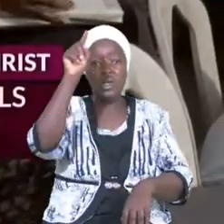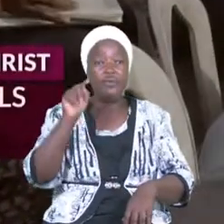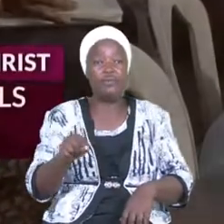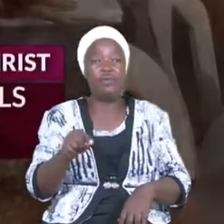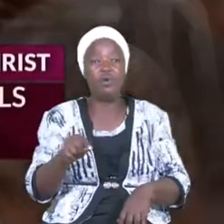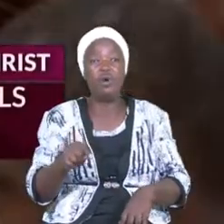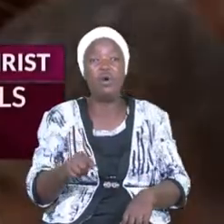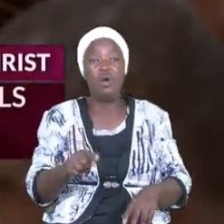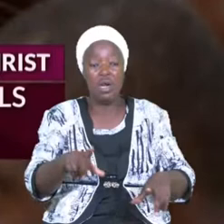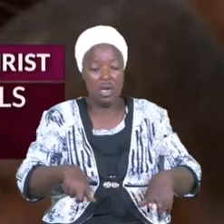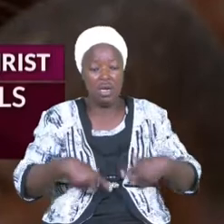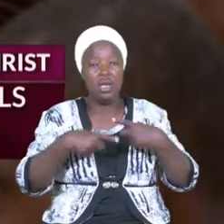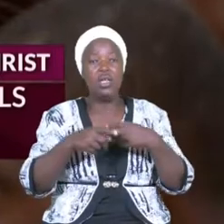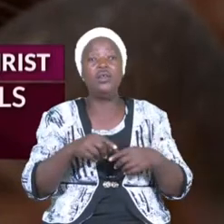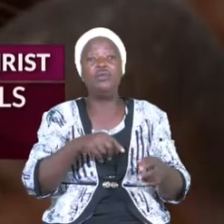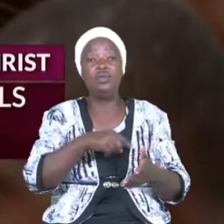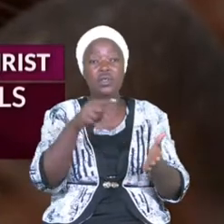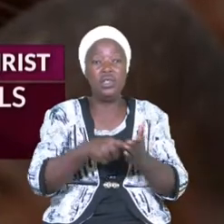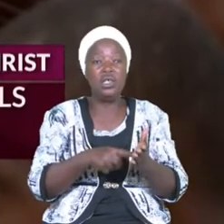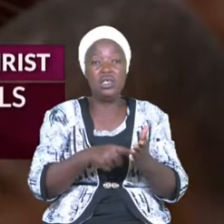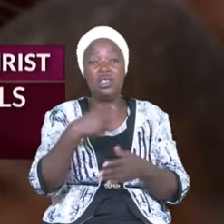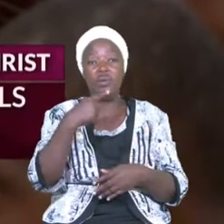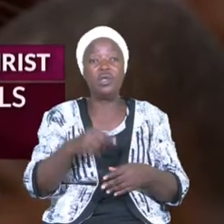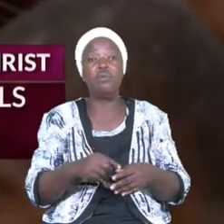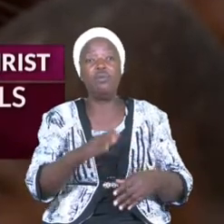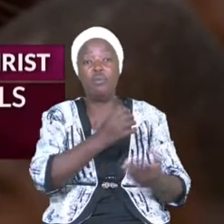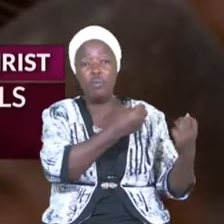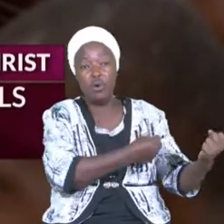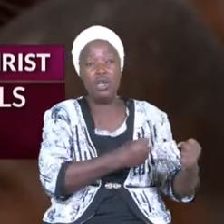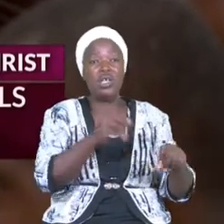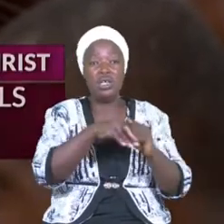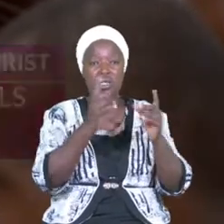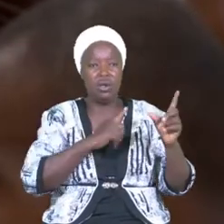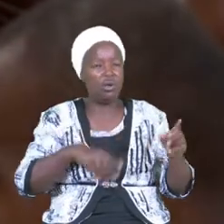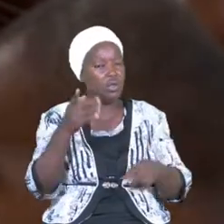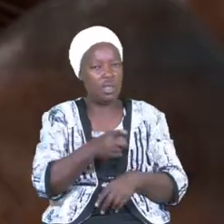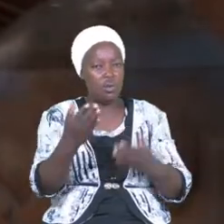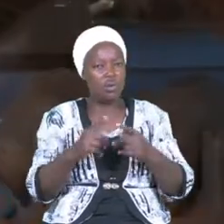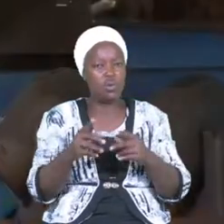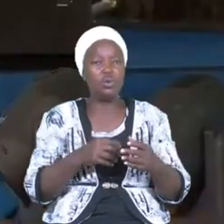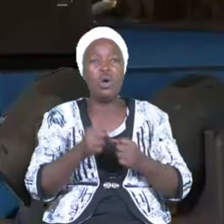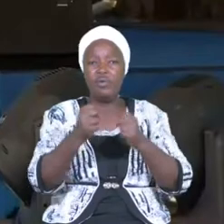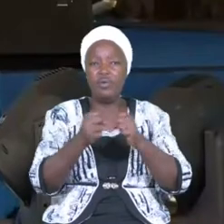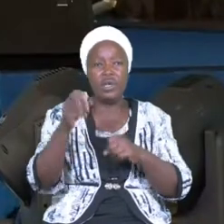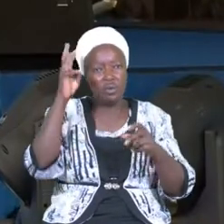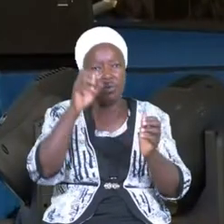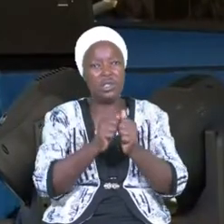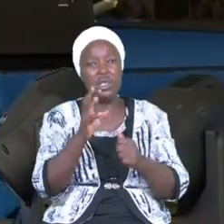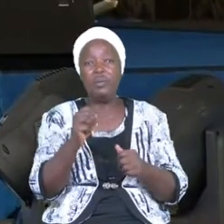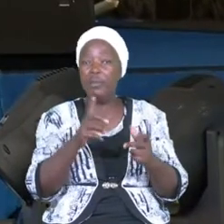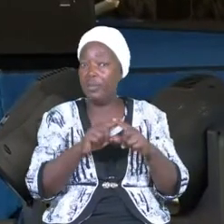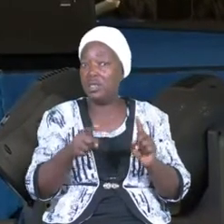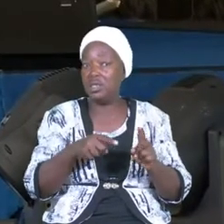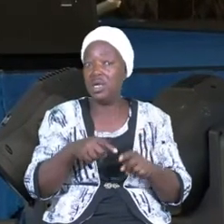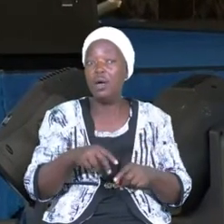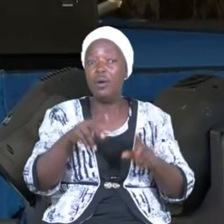they speaking boldly in the Lord. They wanted to run them out. And Paul, if he